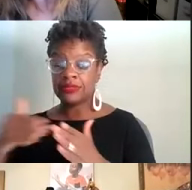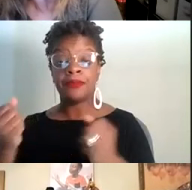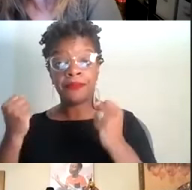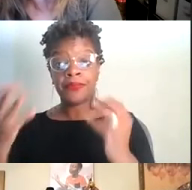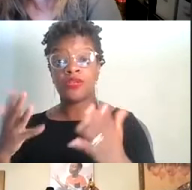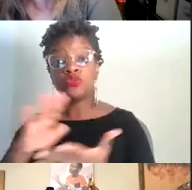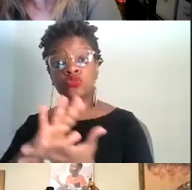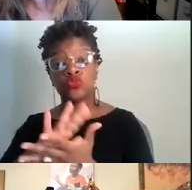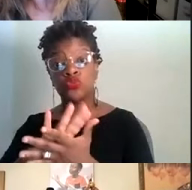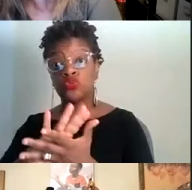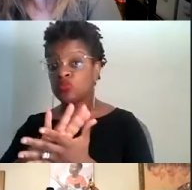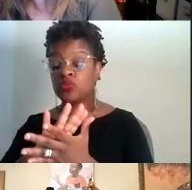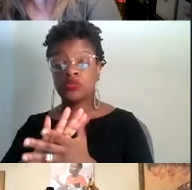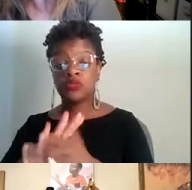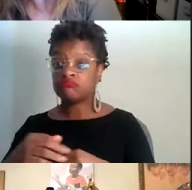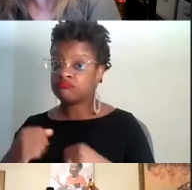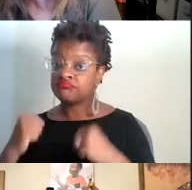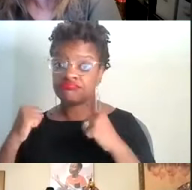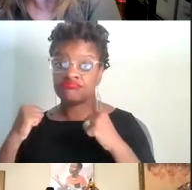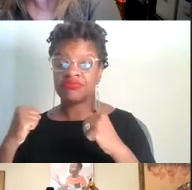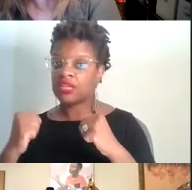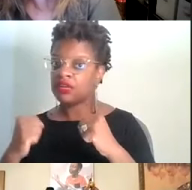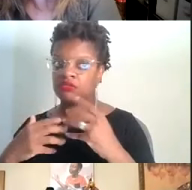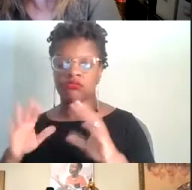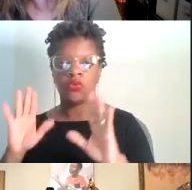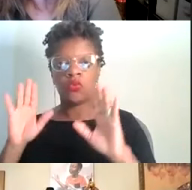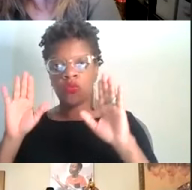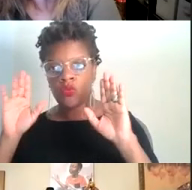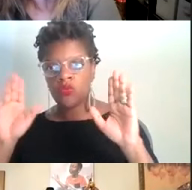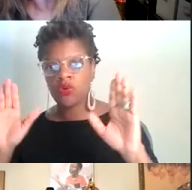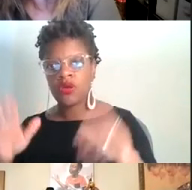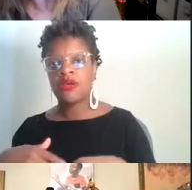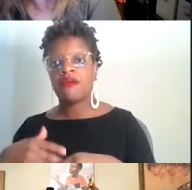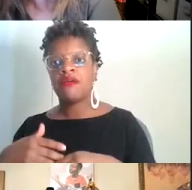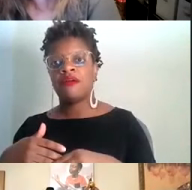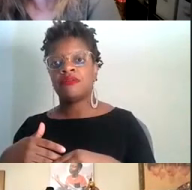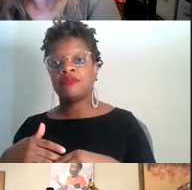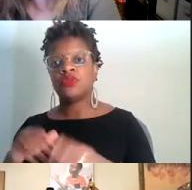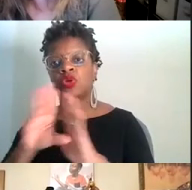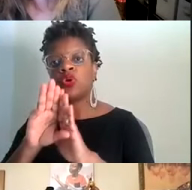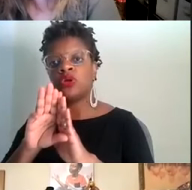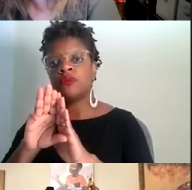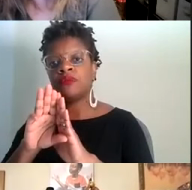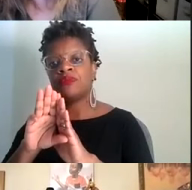are really rocking it out when it comes to curricular practice,